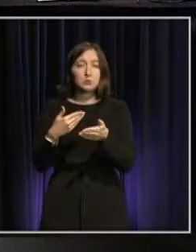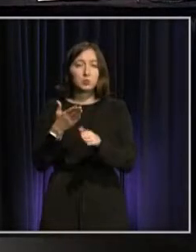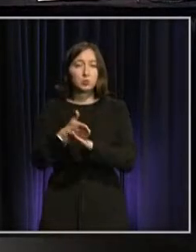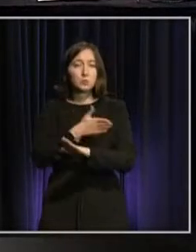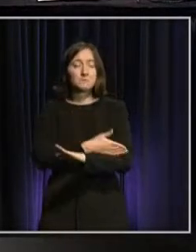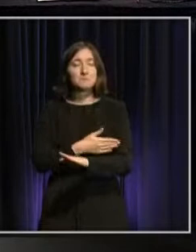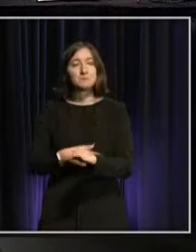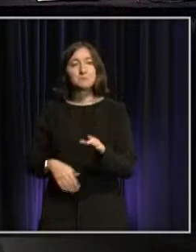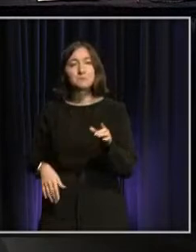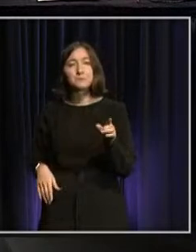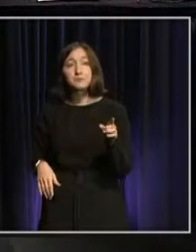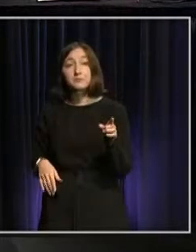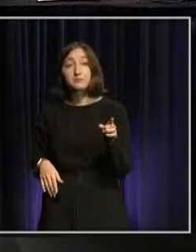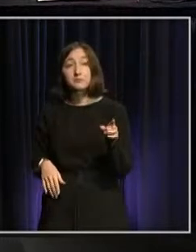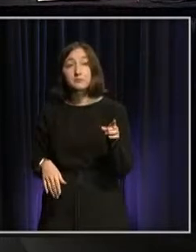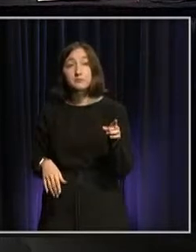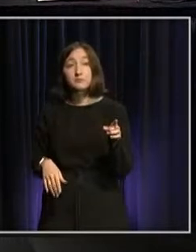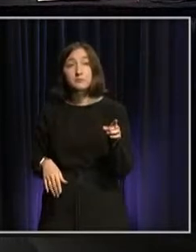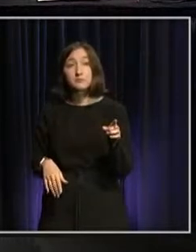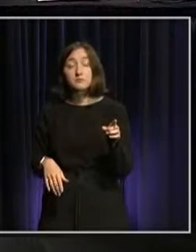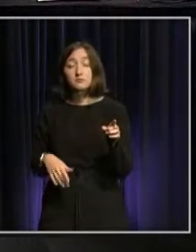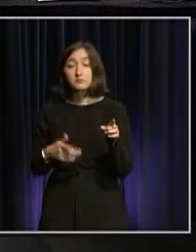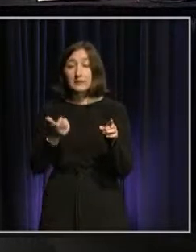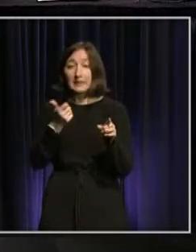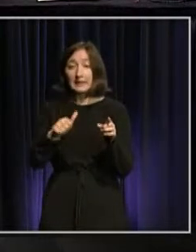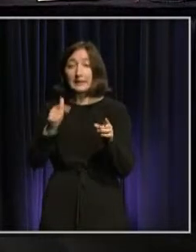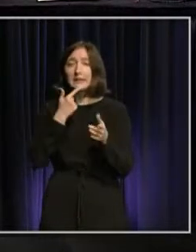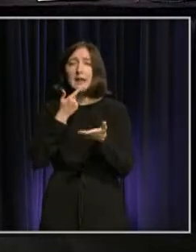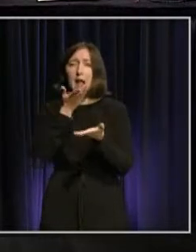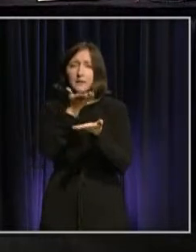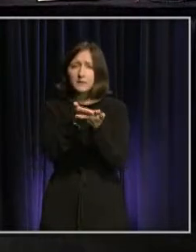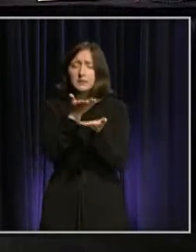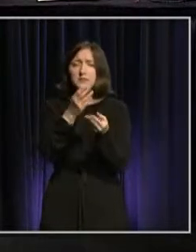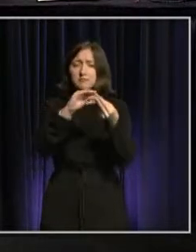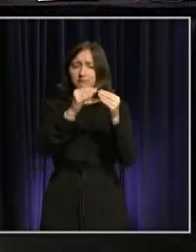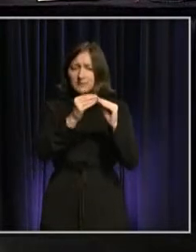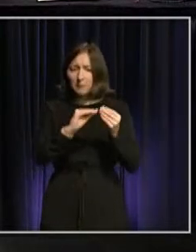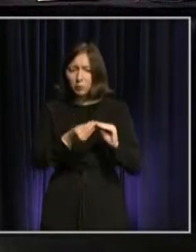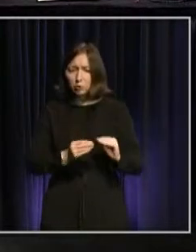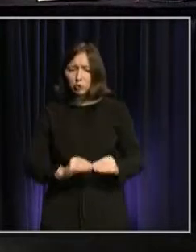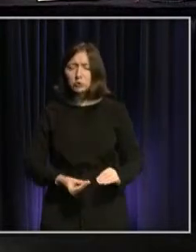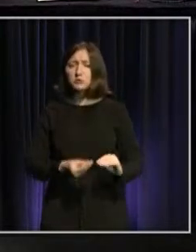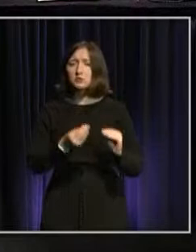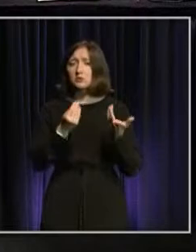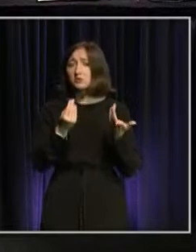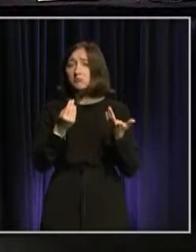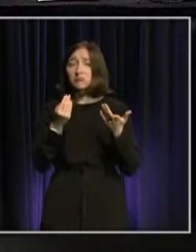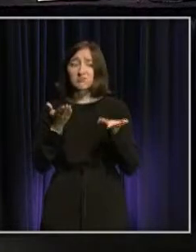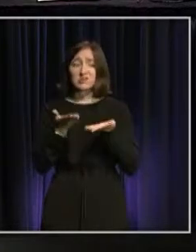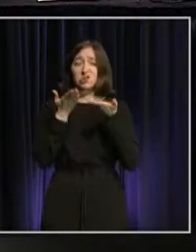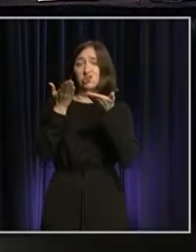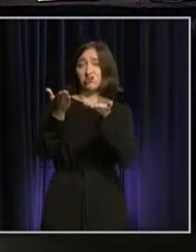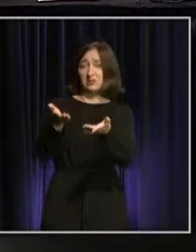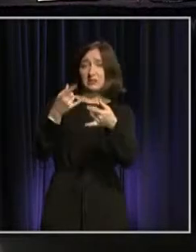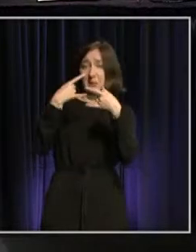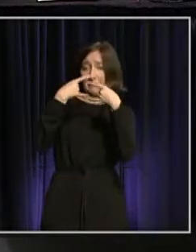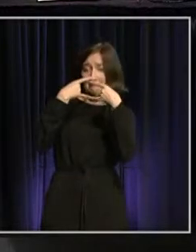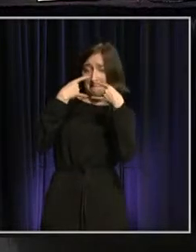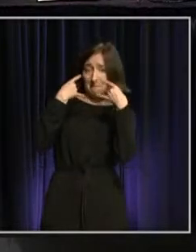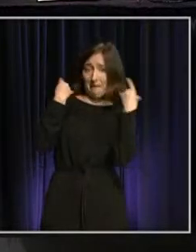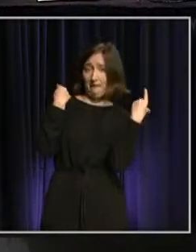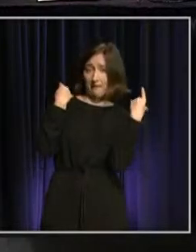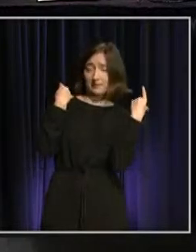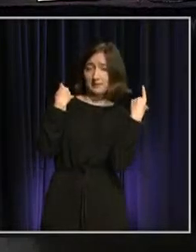Is there any evidence in the case numbers that suggests lifting the state mask mandate is having an